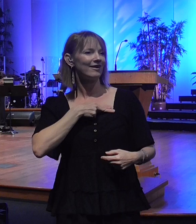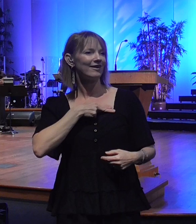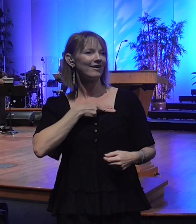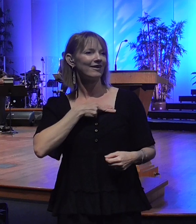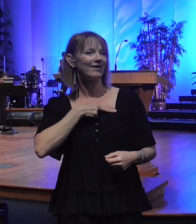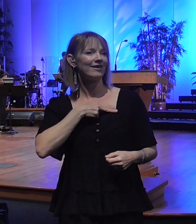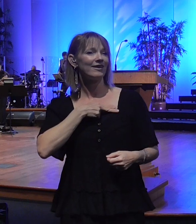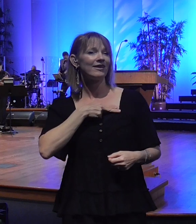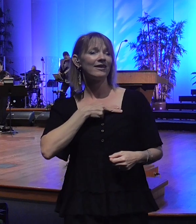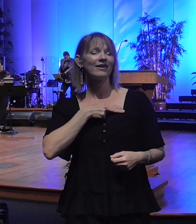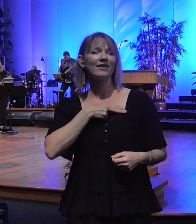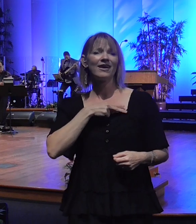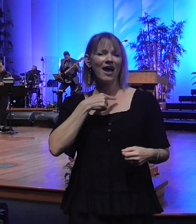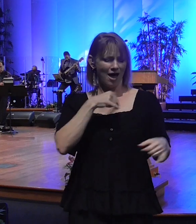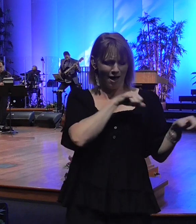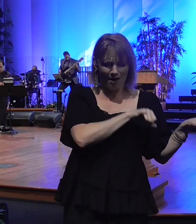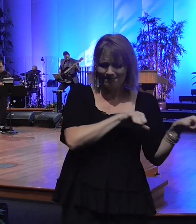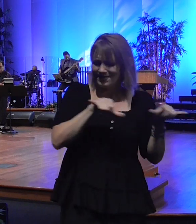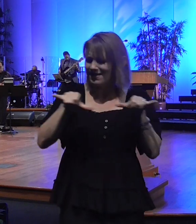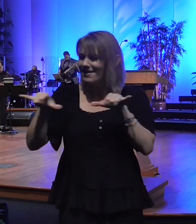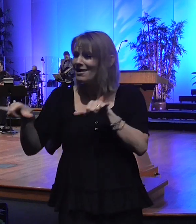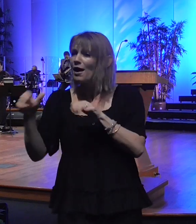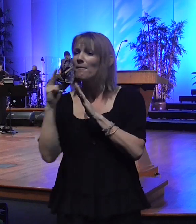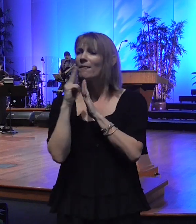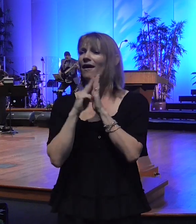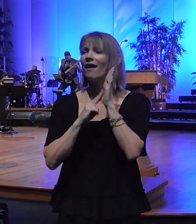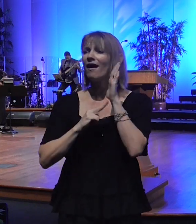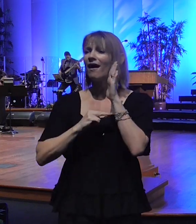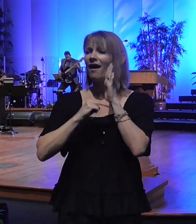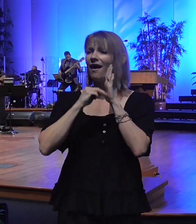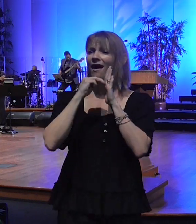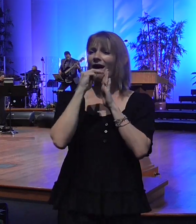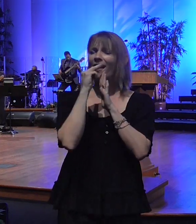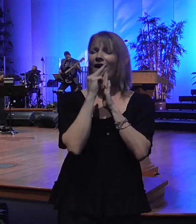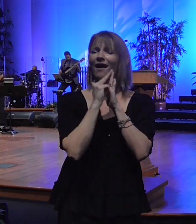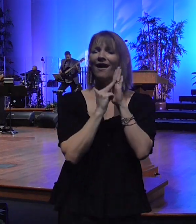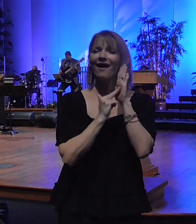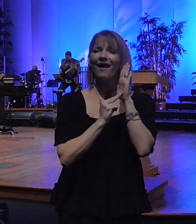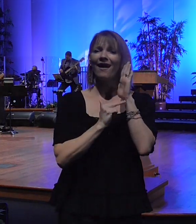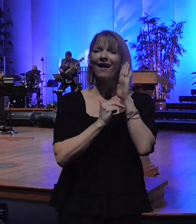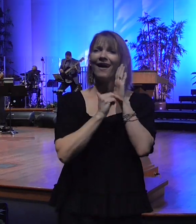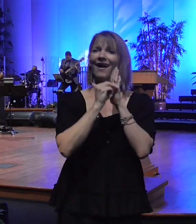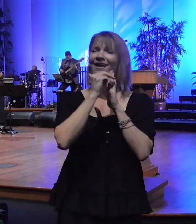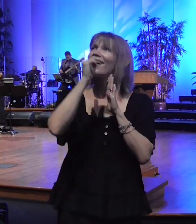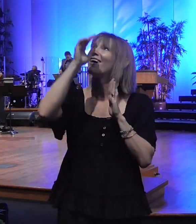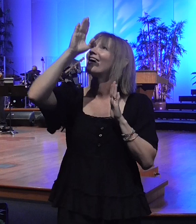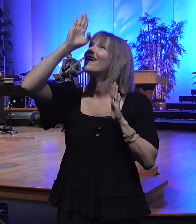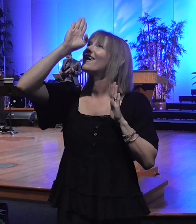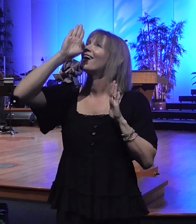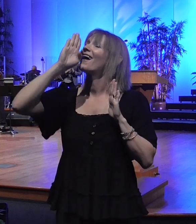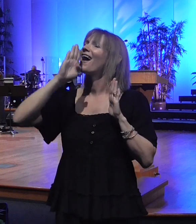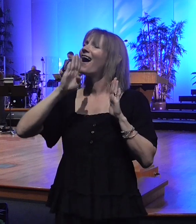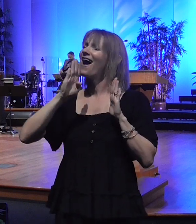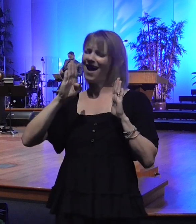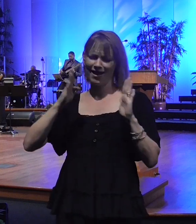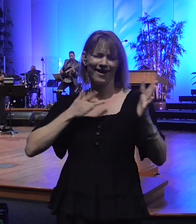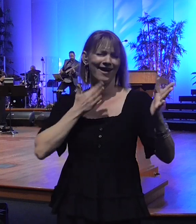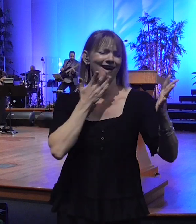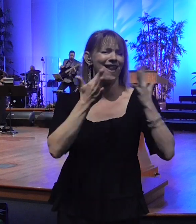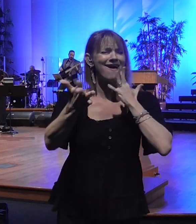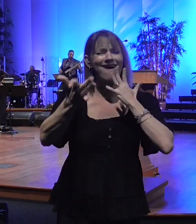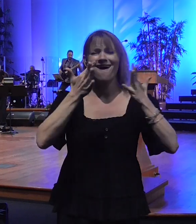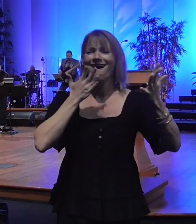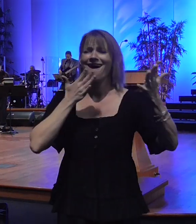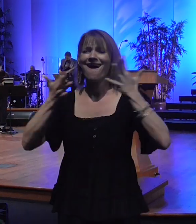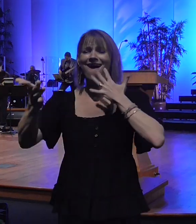Pick me up like a paintbrush, God, dip it in the colors